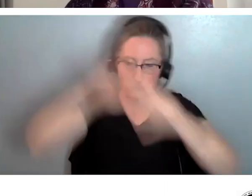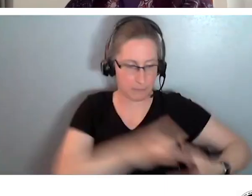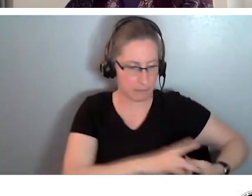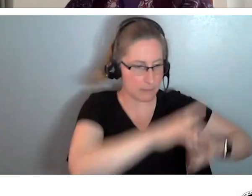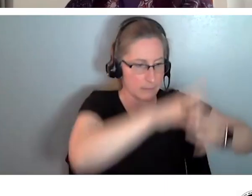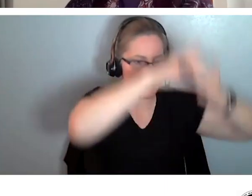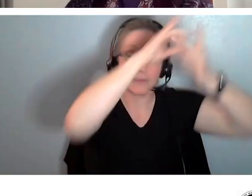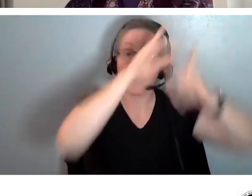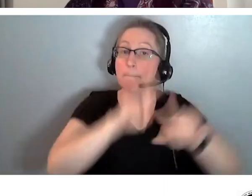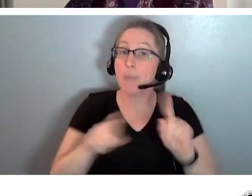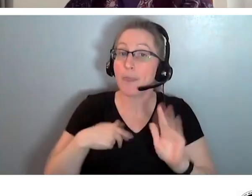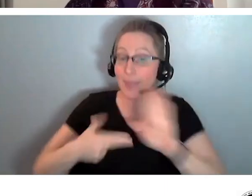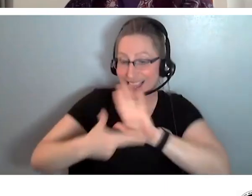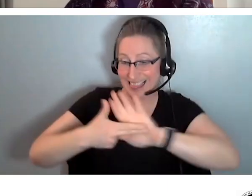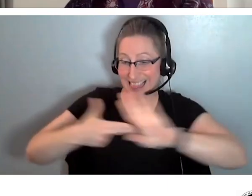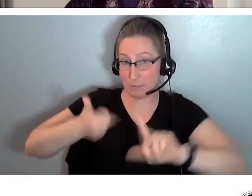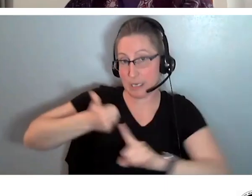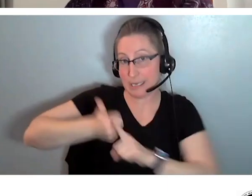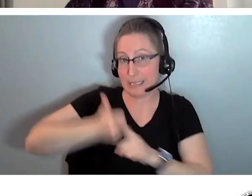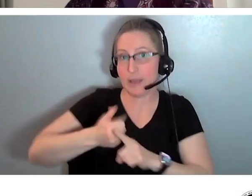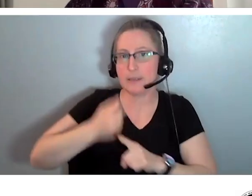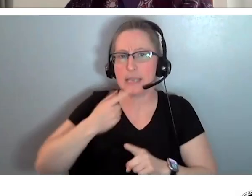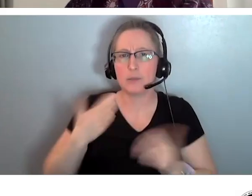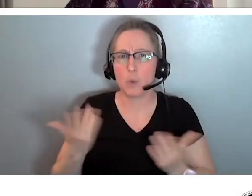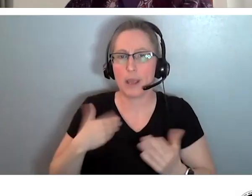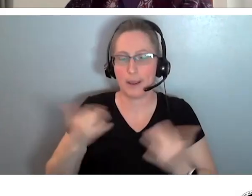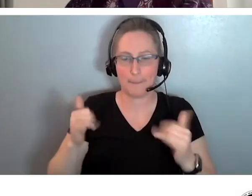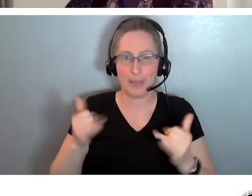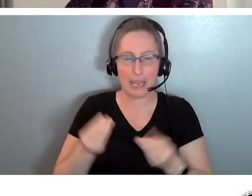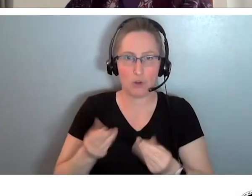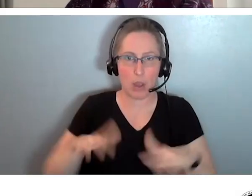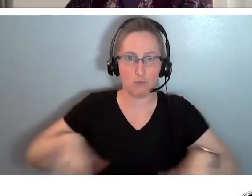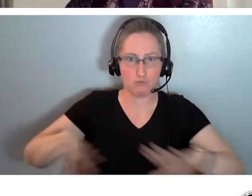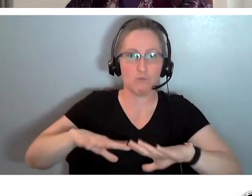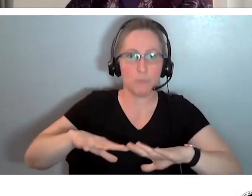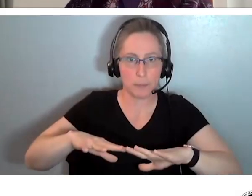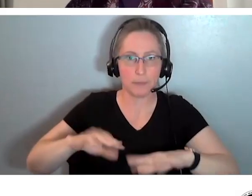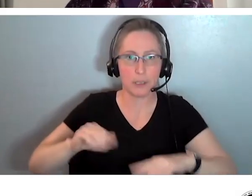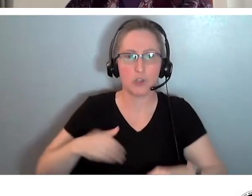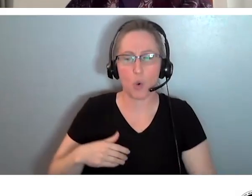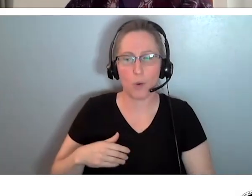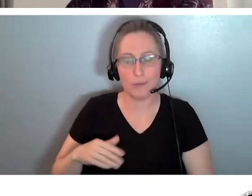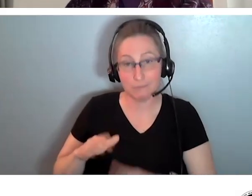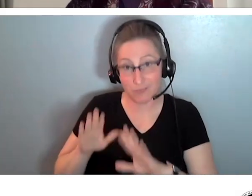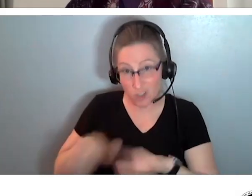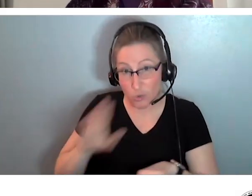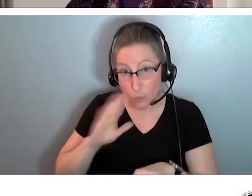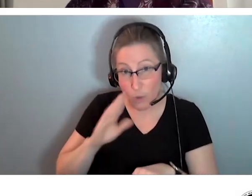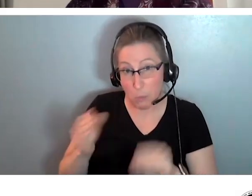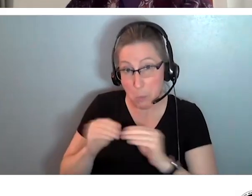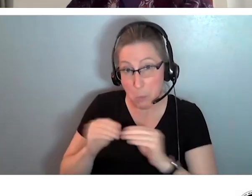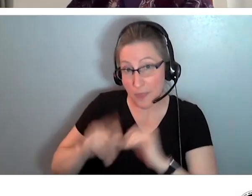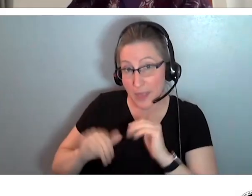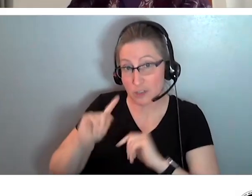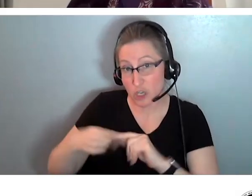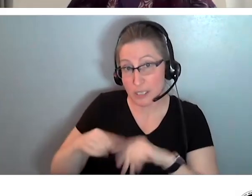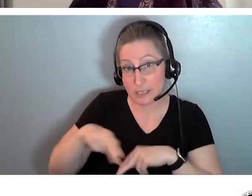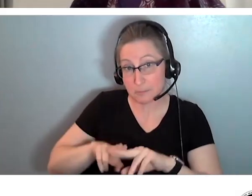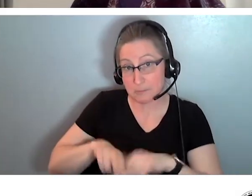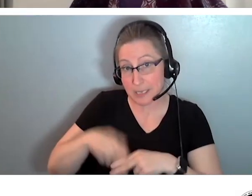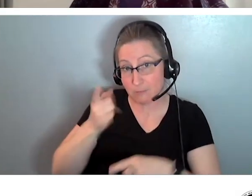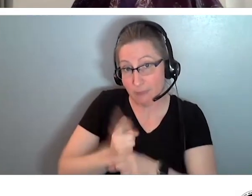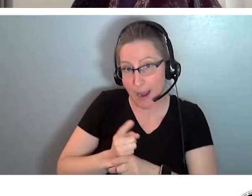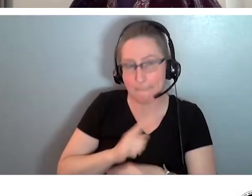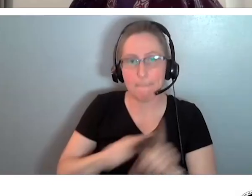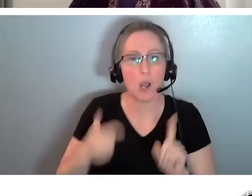says playground. So the child does things other than swinging on the playground, but